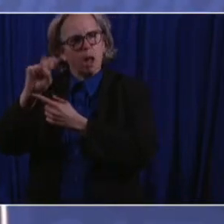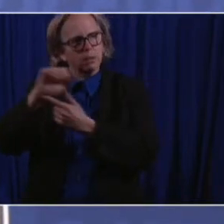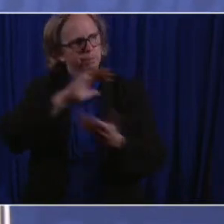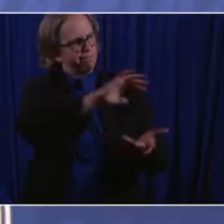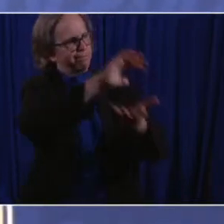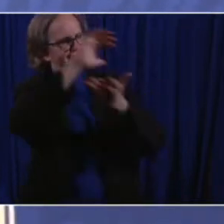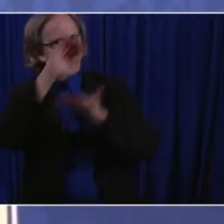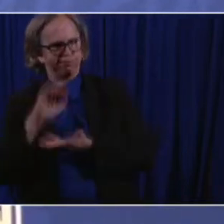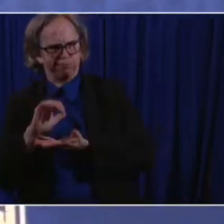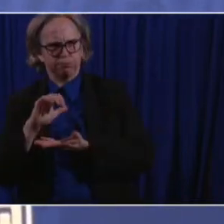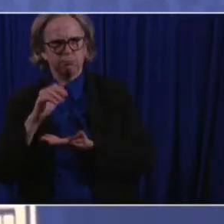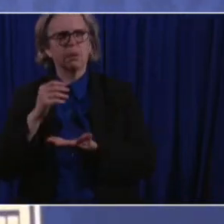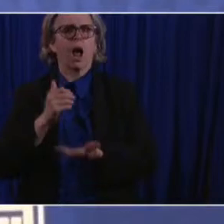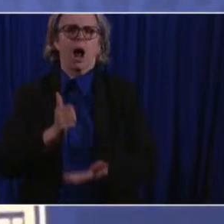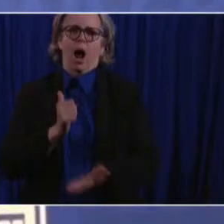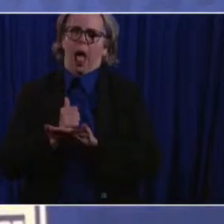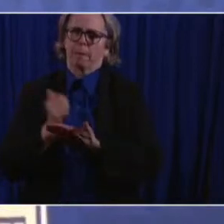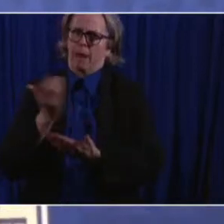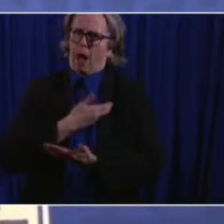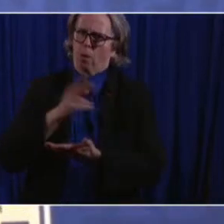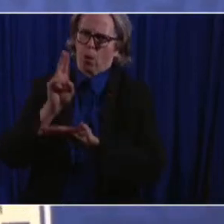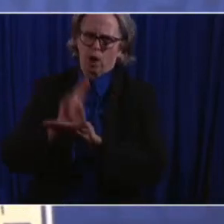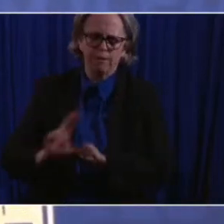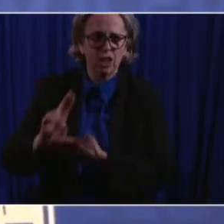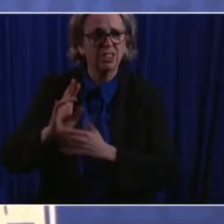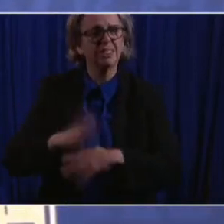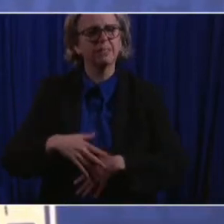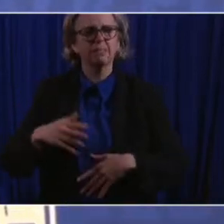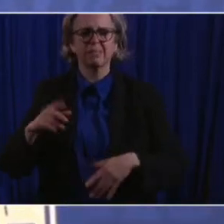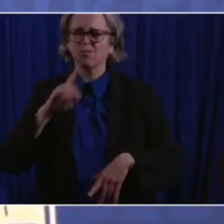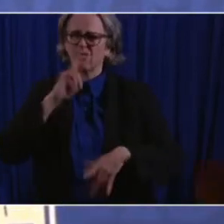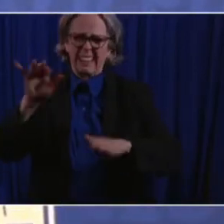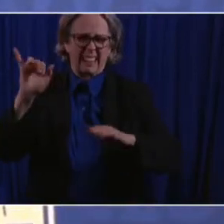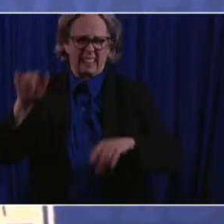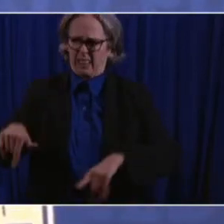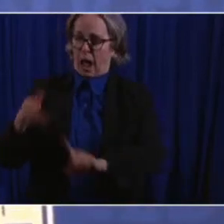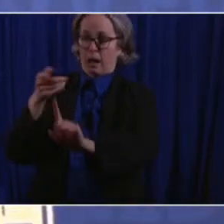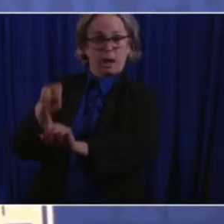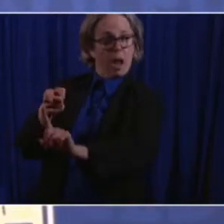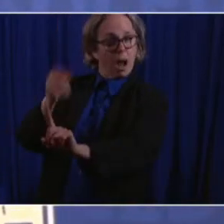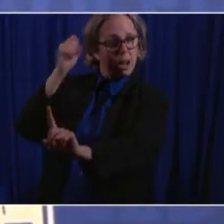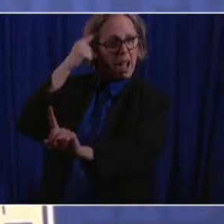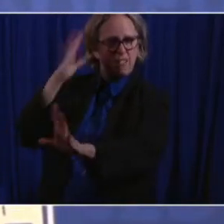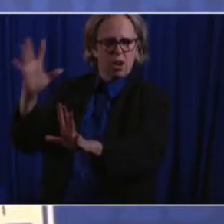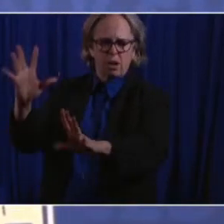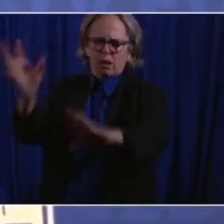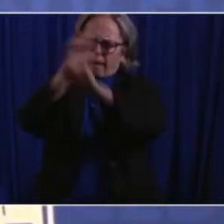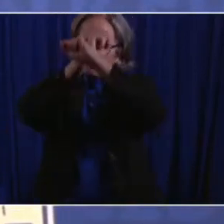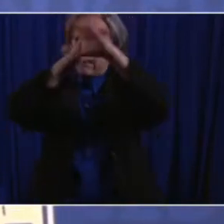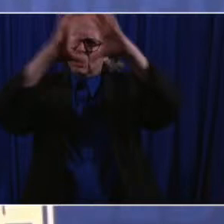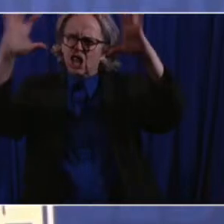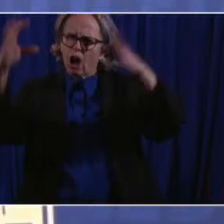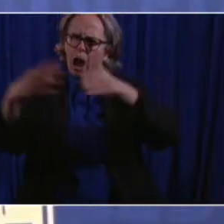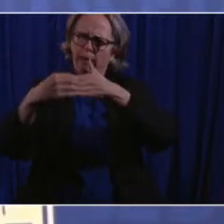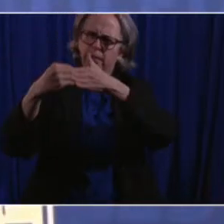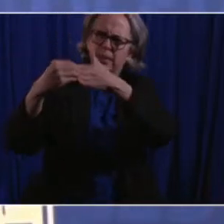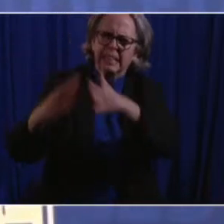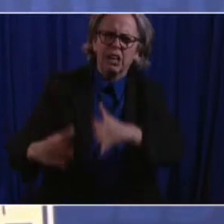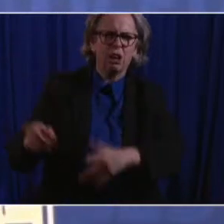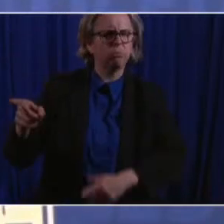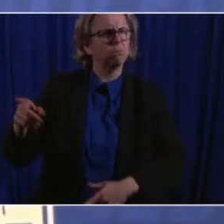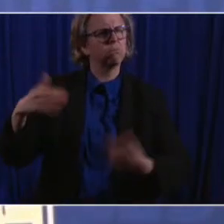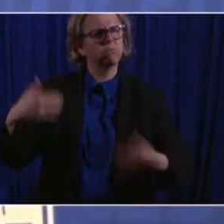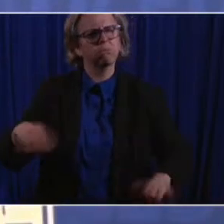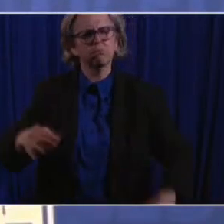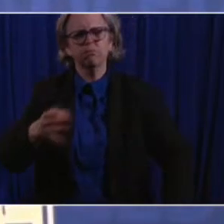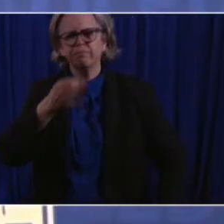been a visionary leader for the state of Ohio throughout the entire coronavirus pandemic, on many cases coming to our assistance